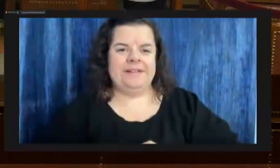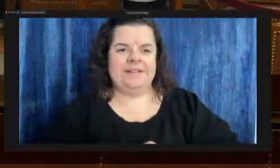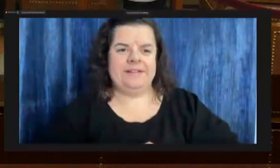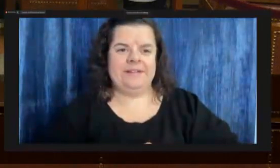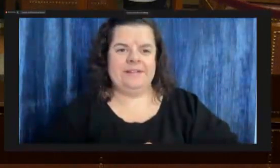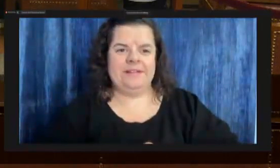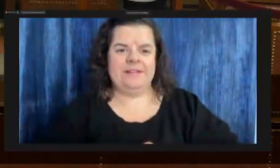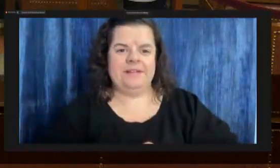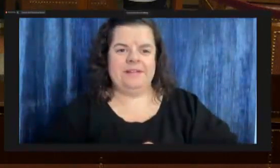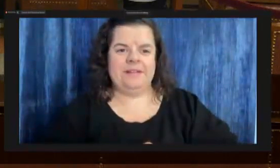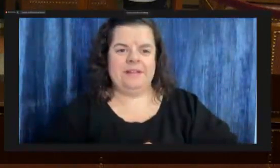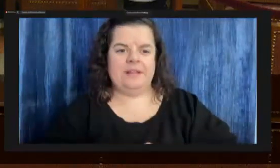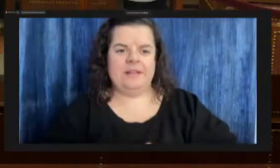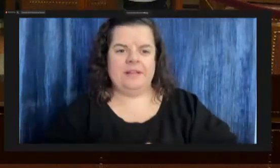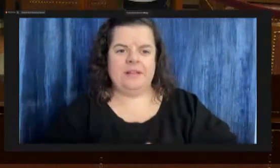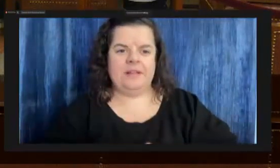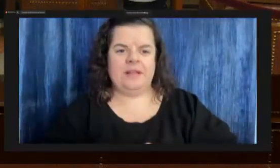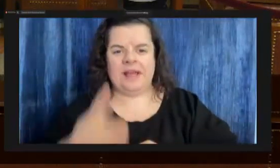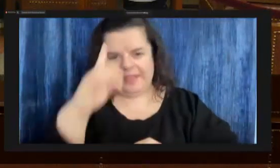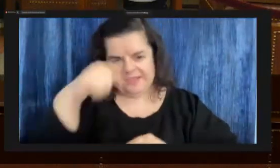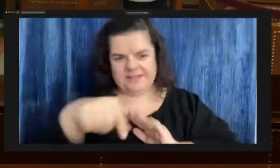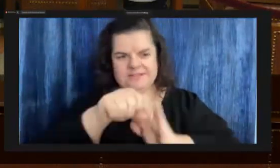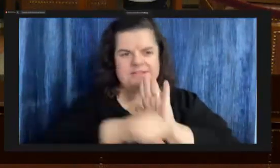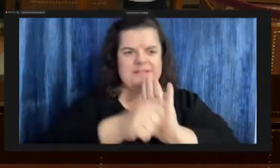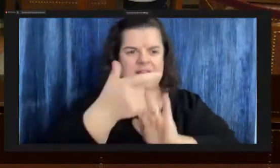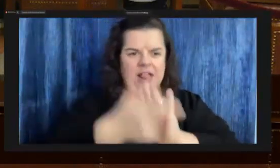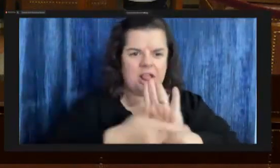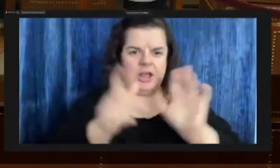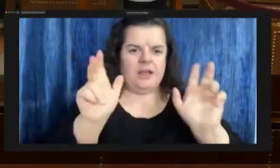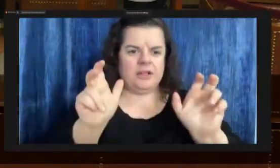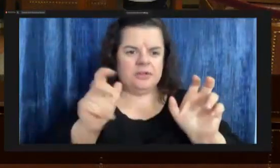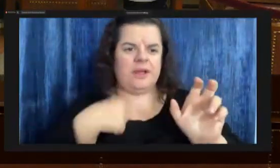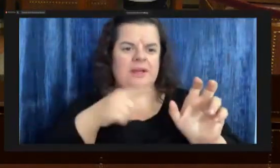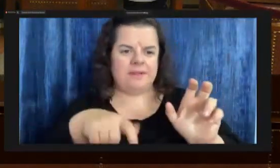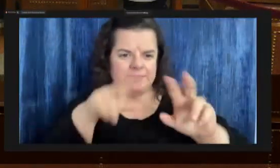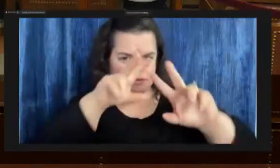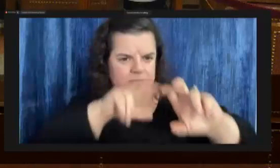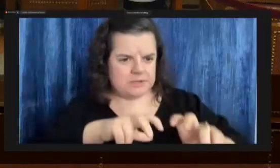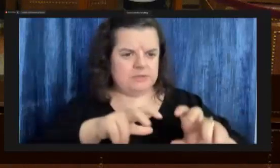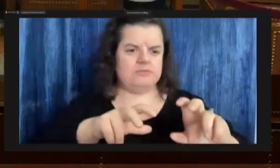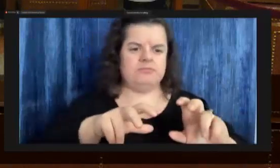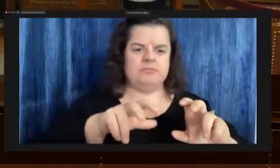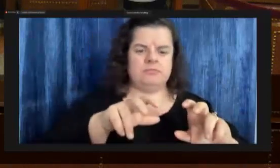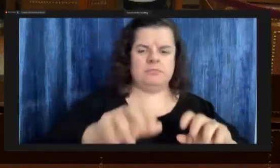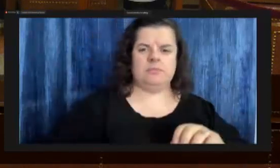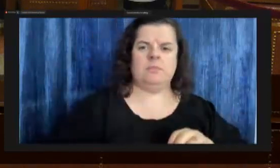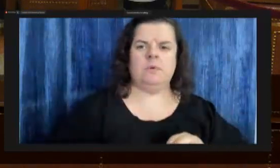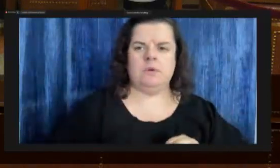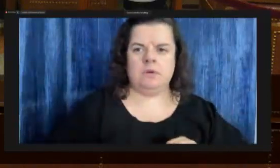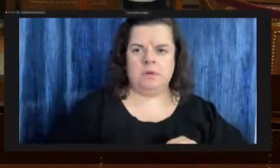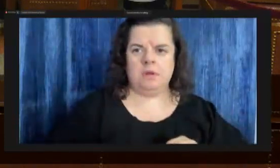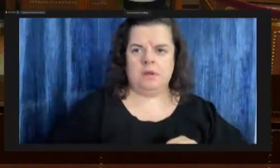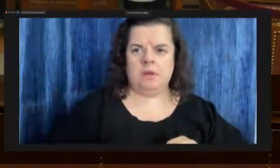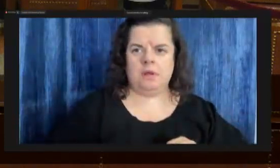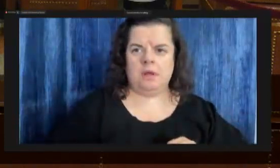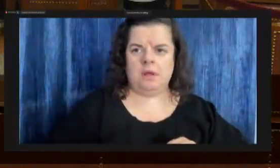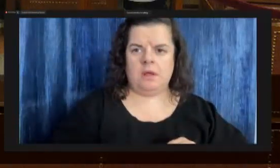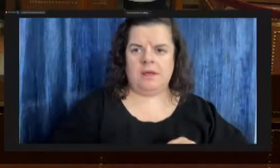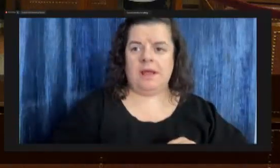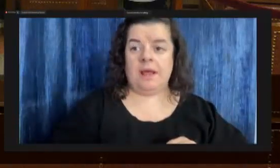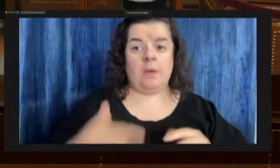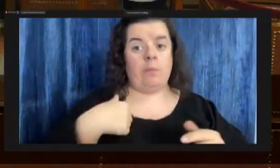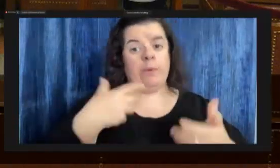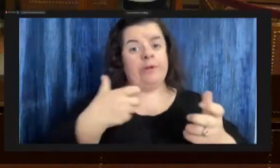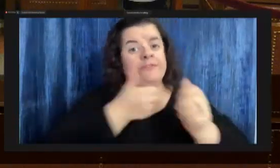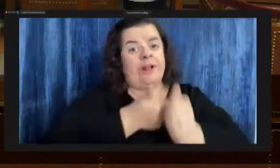Yeah, I think this is a state law issue. Is that right? Yeah, I'll have to look it up and get back to you. Okay, well, you know, we want to follow the law. I just was curious. Okay.